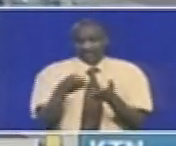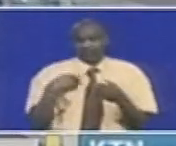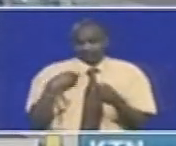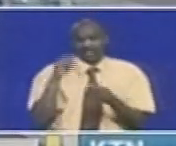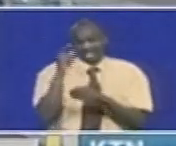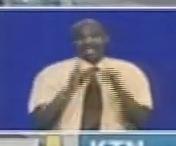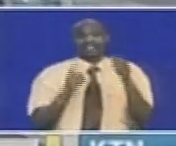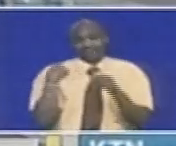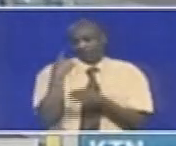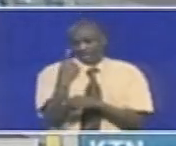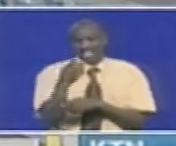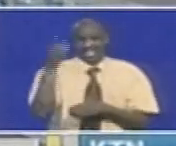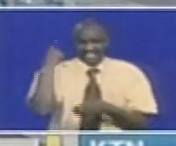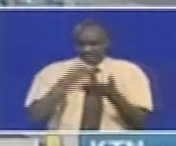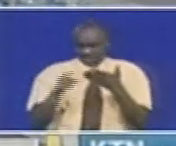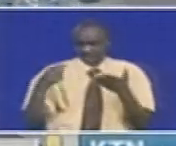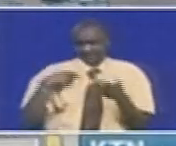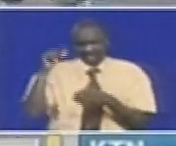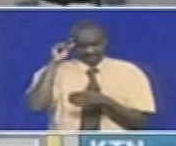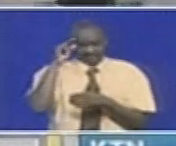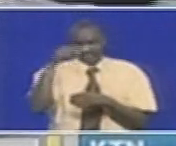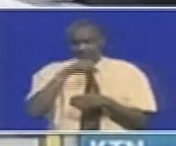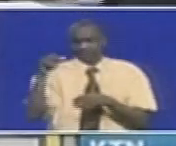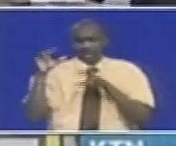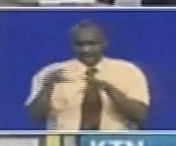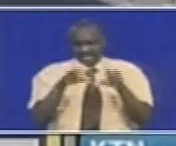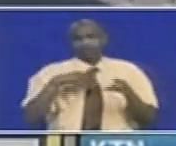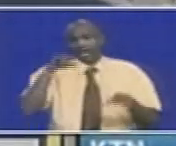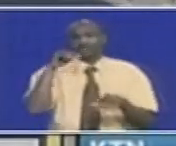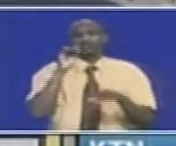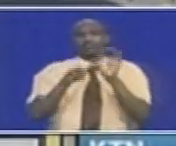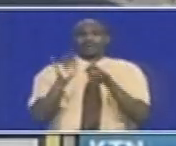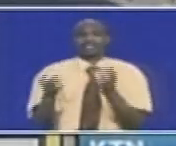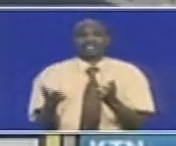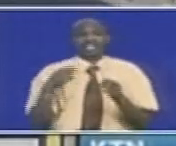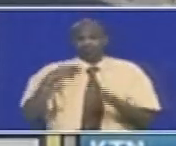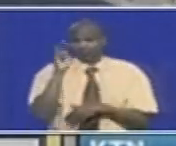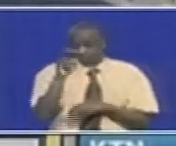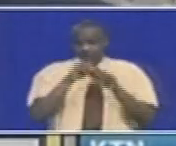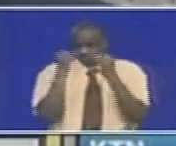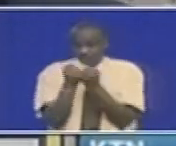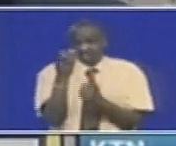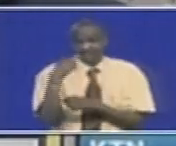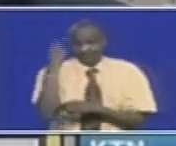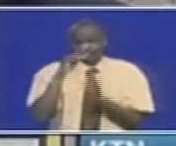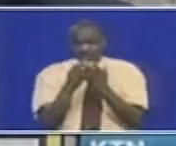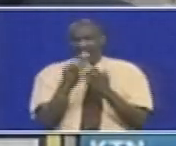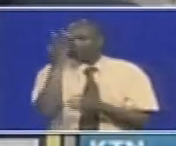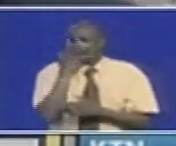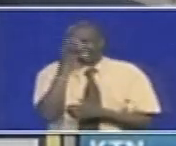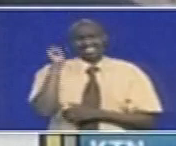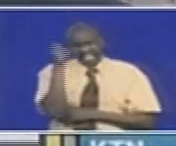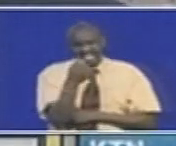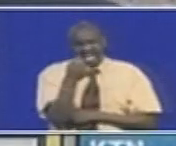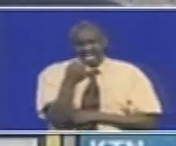just last week, a State Department was in the market seeking typewriters. If you saw in social media, it embarrassed Kenya, which